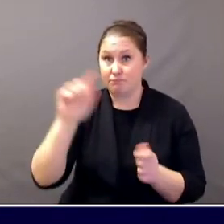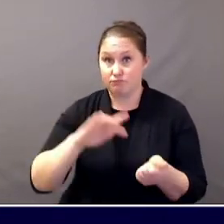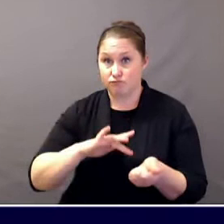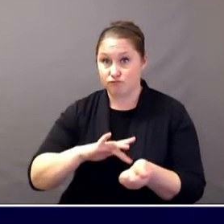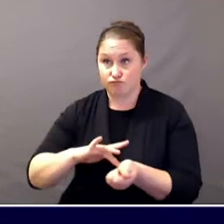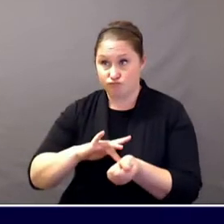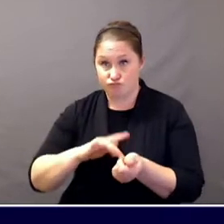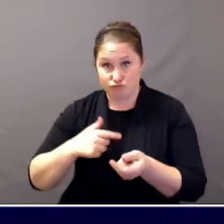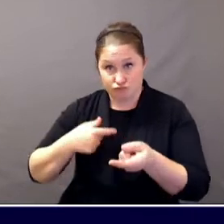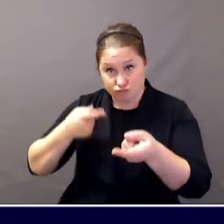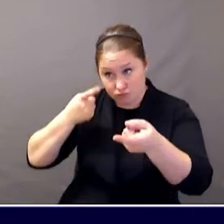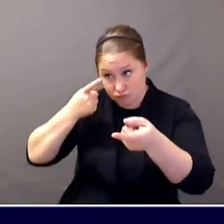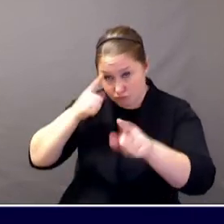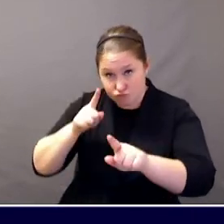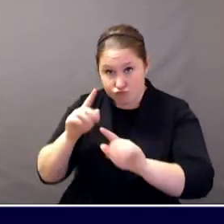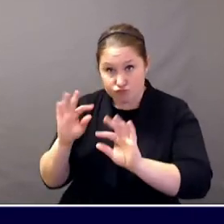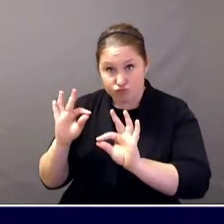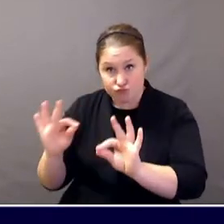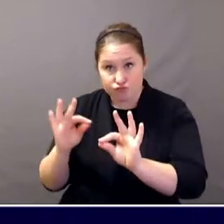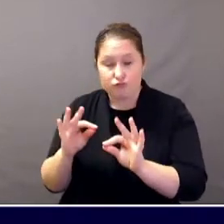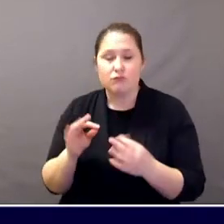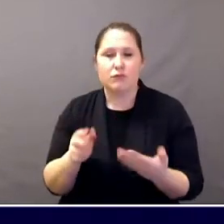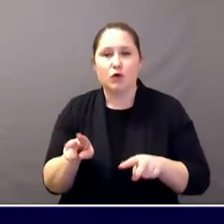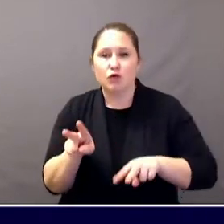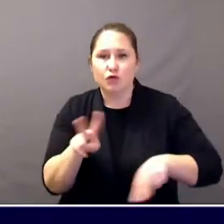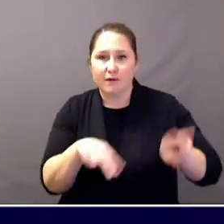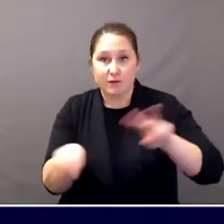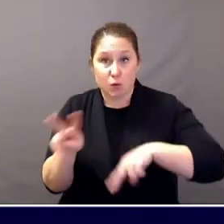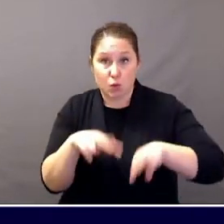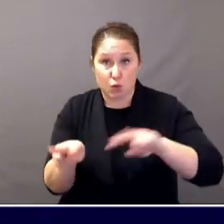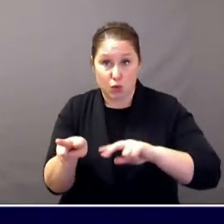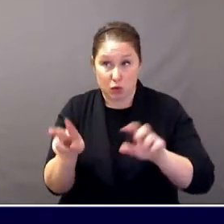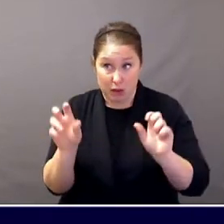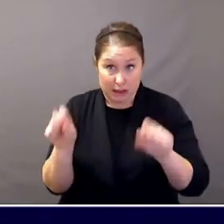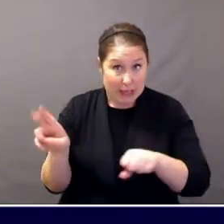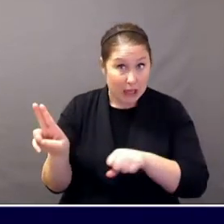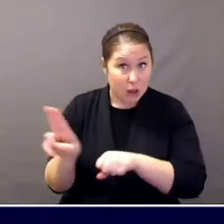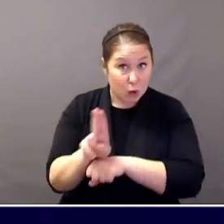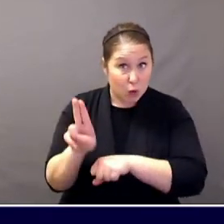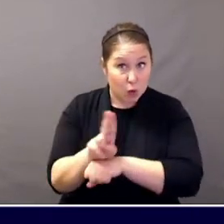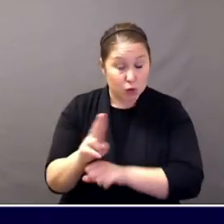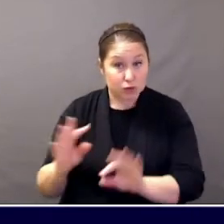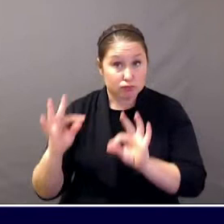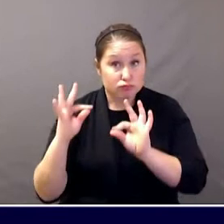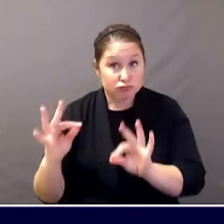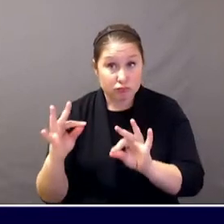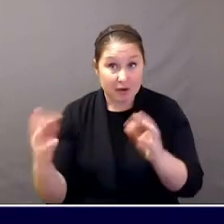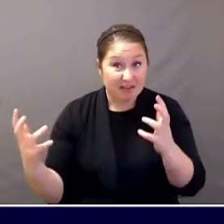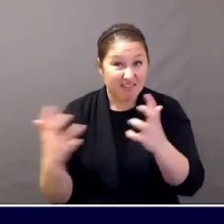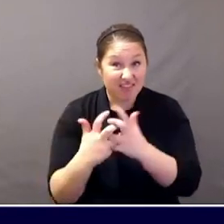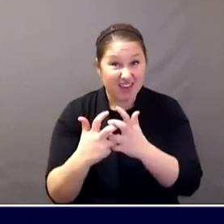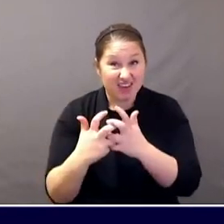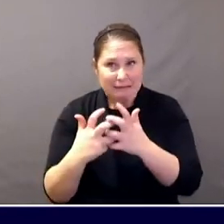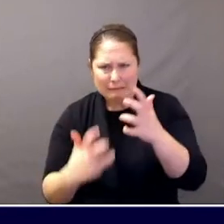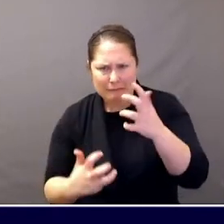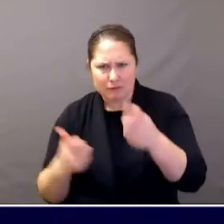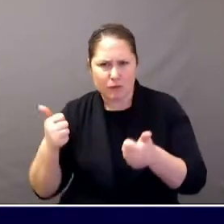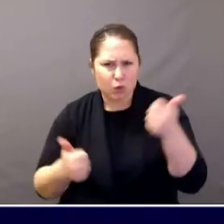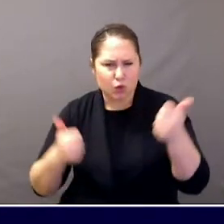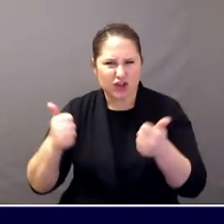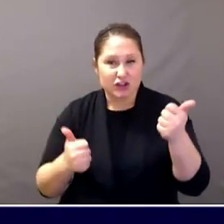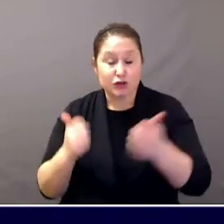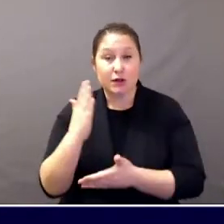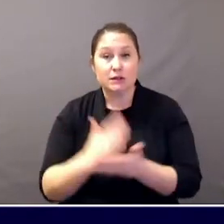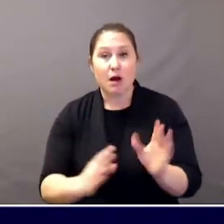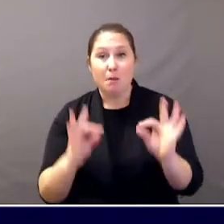those arrangements as well as those sites for their suitability. Some were better than others. Some, for example, did not have enough parking. Some were